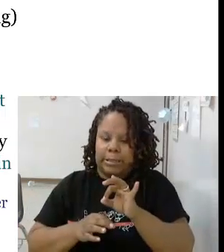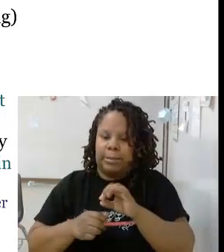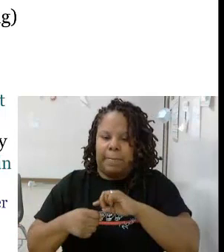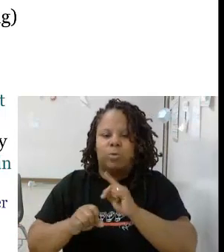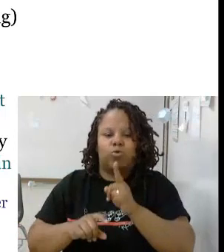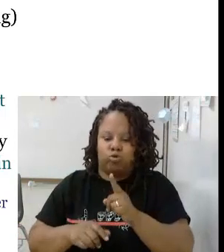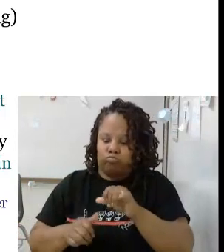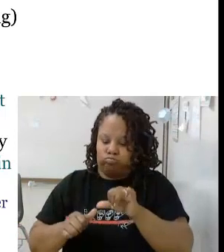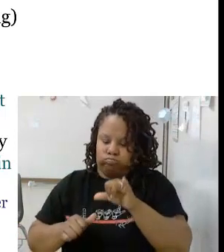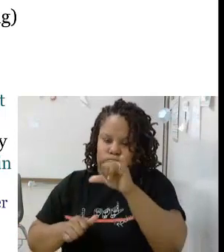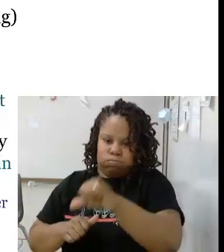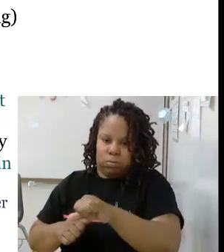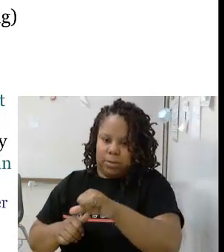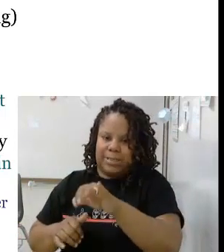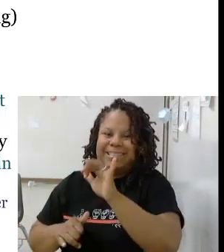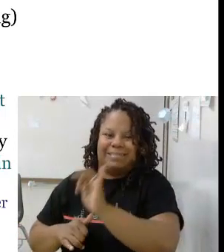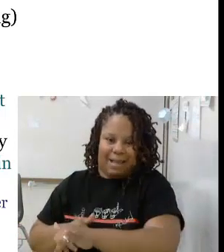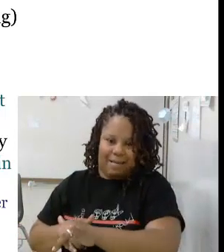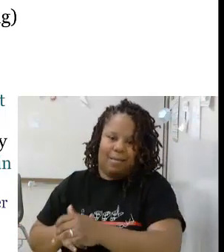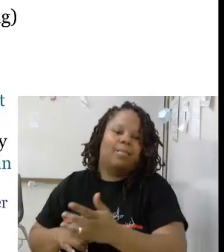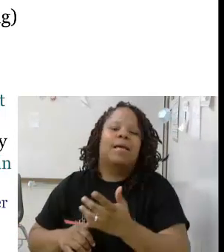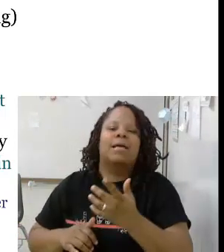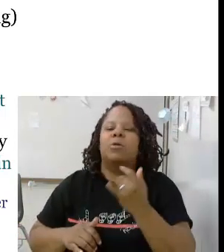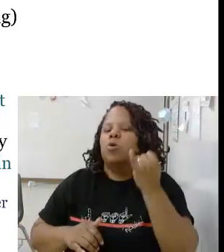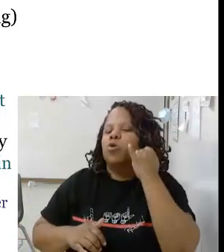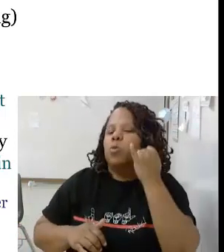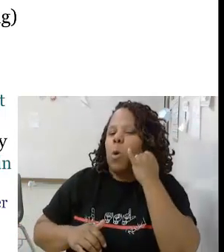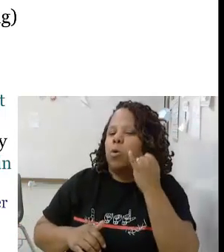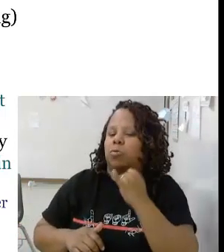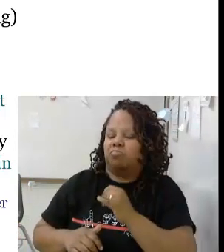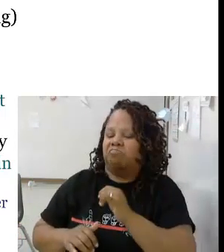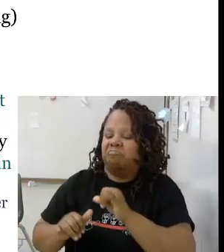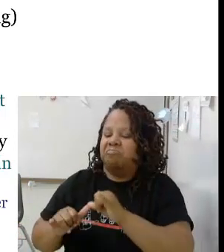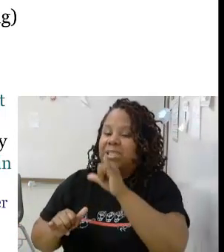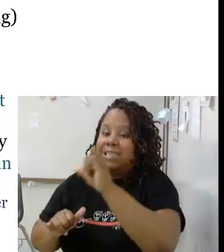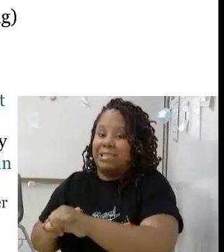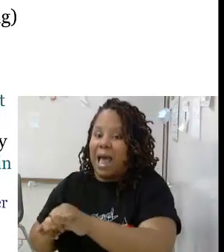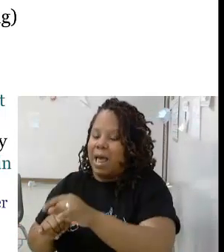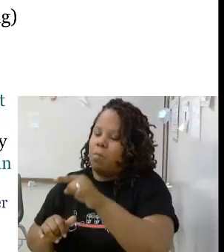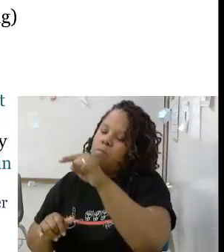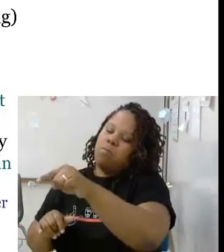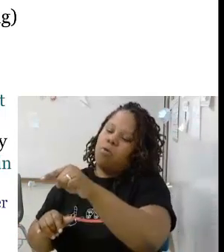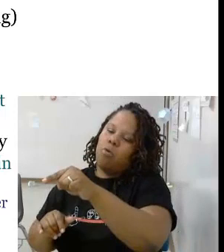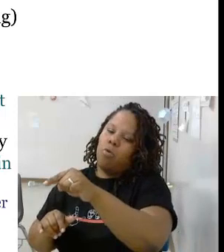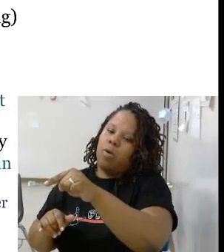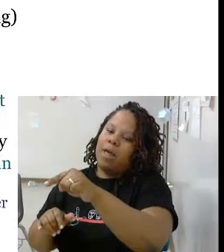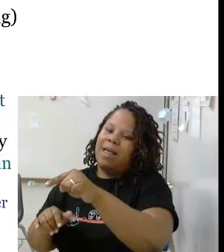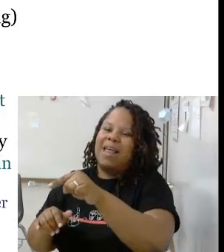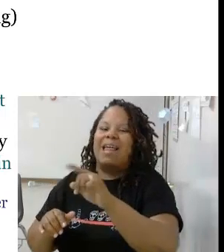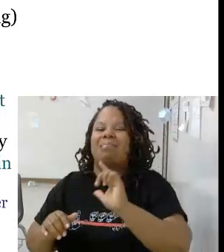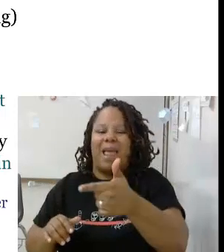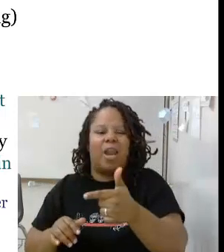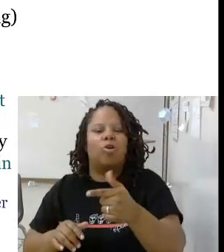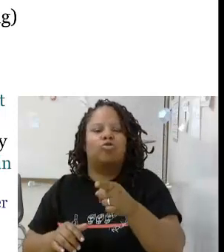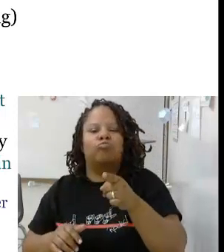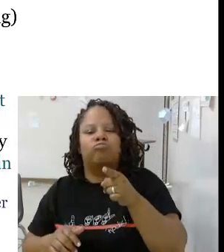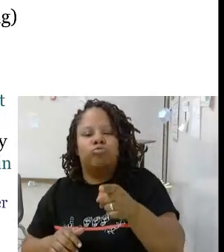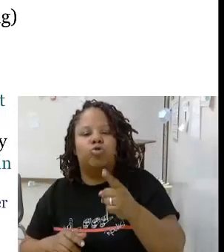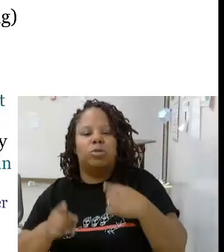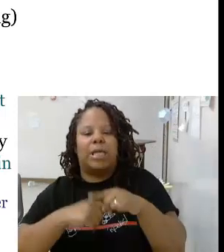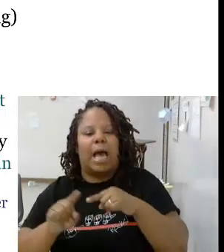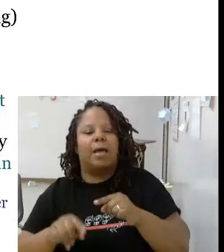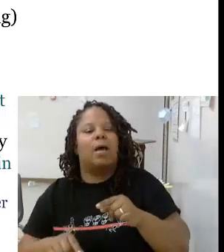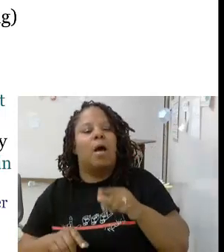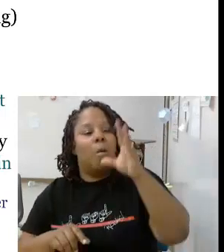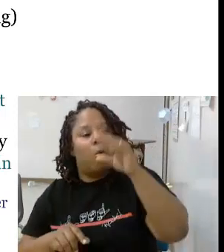to the same person, it's confusing. Because a lot of times the viewer is focusing on what they're seeing. And if you put Bob